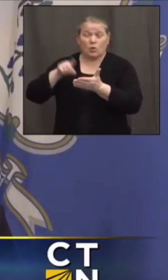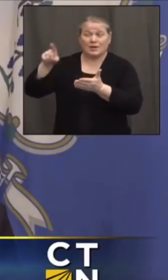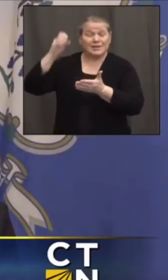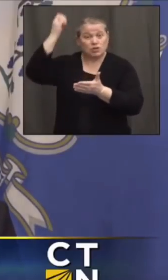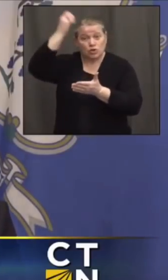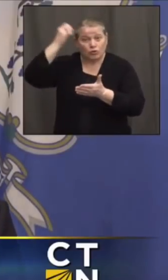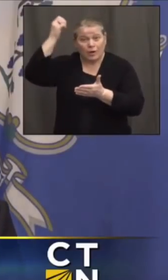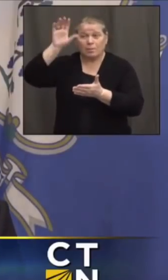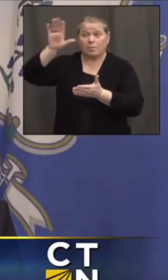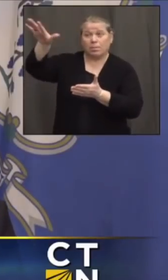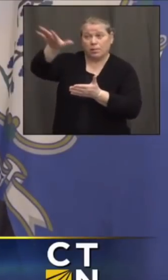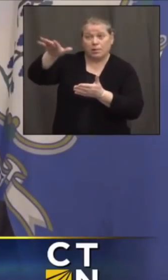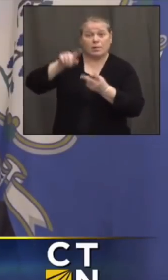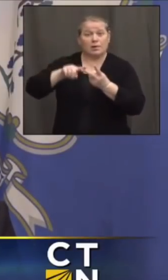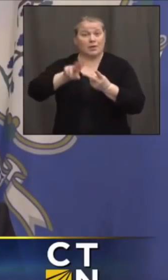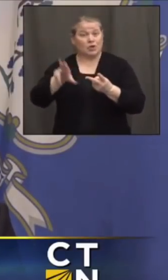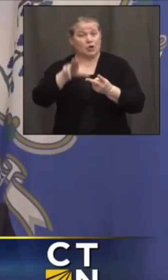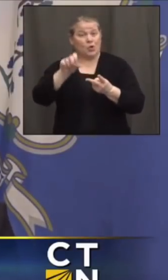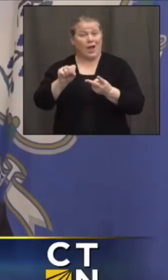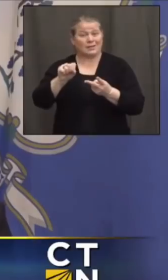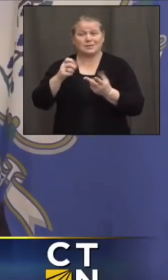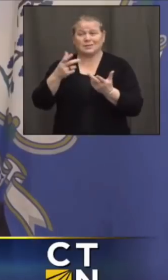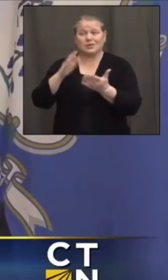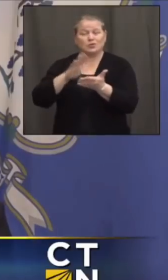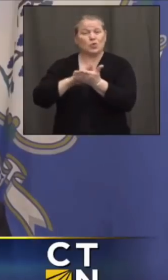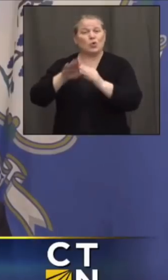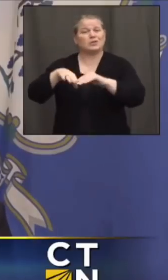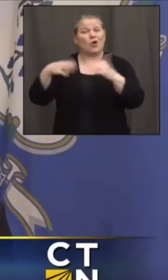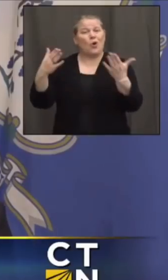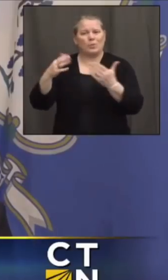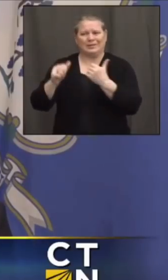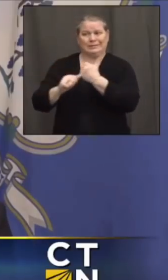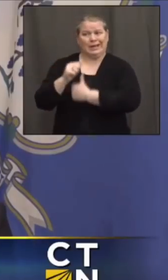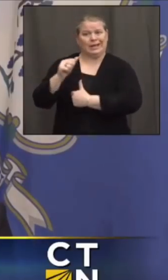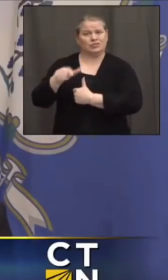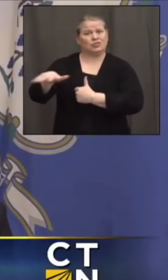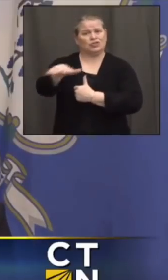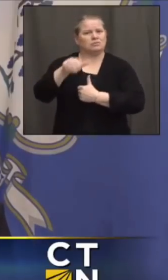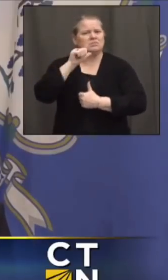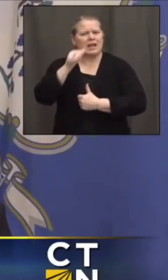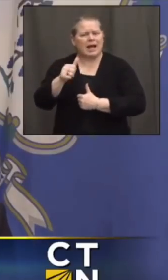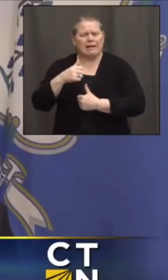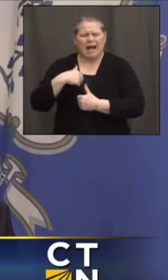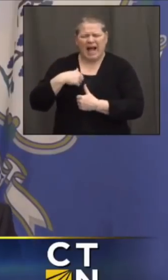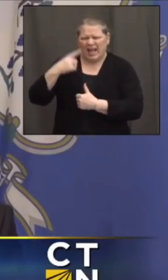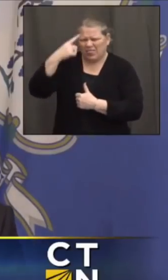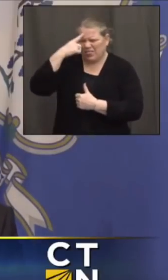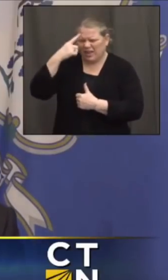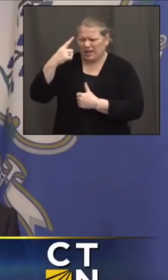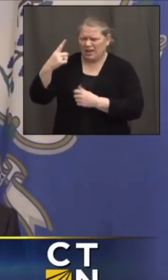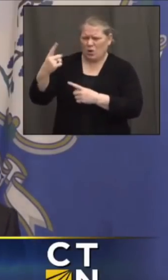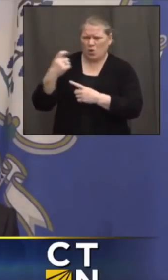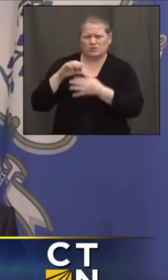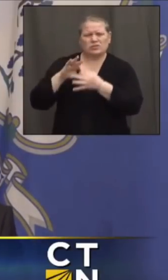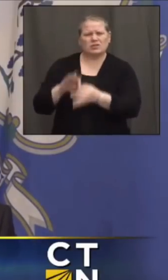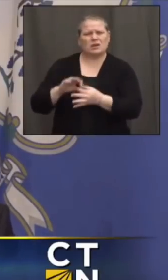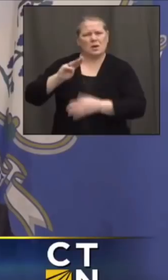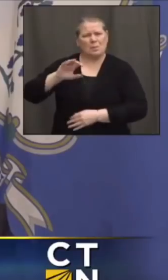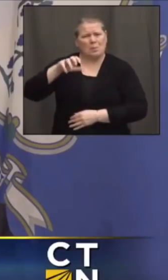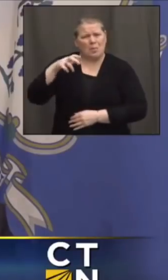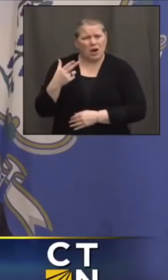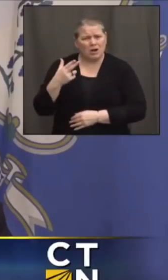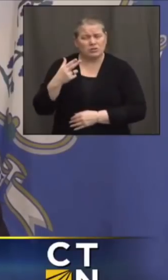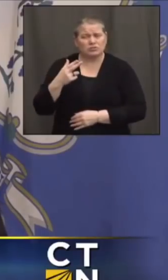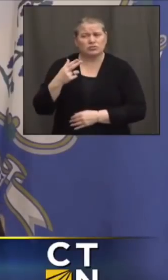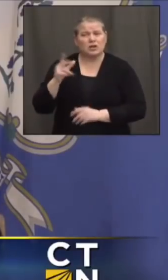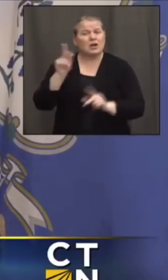not where the risk is. I think the question about March, correct me if I'm wrong, were people thinking about, oh my